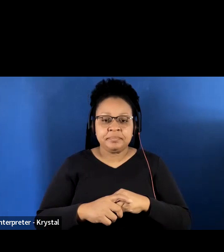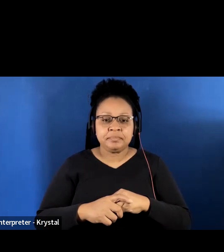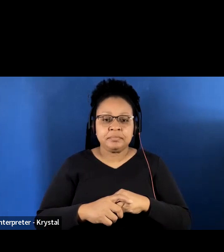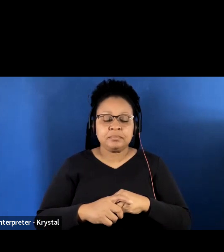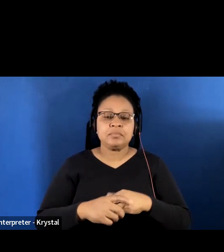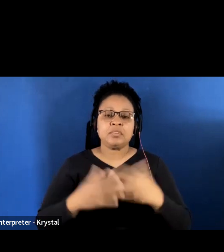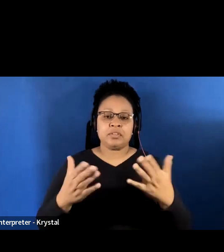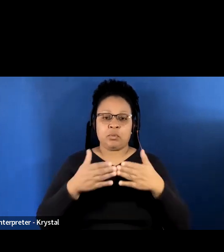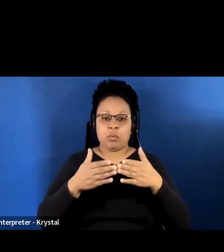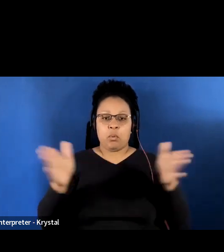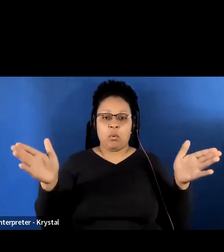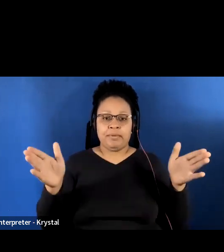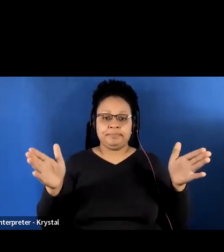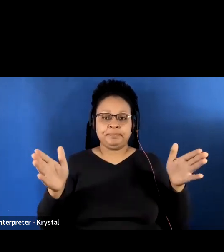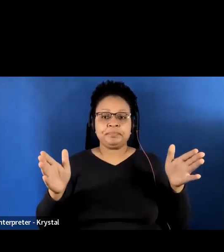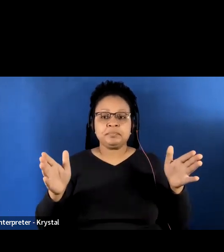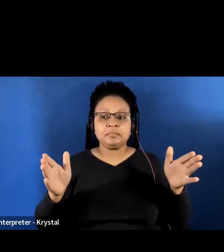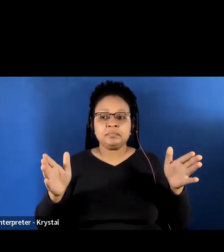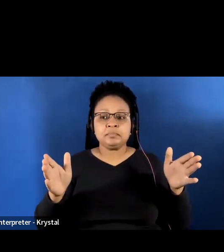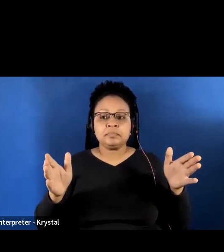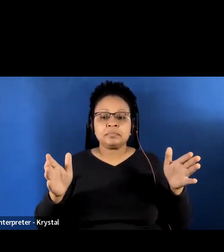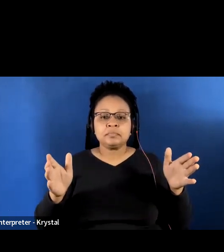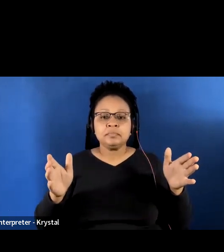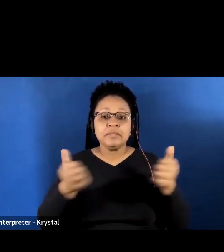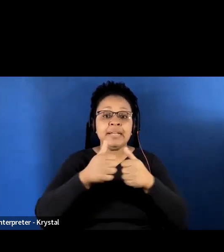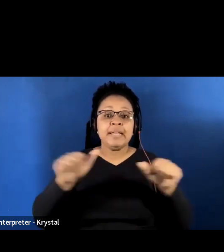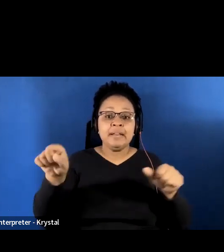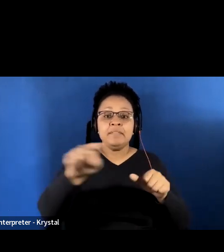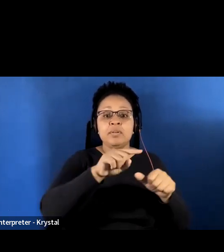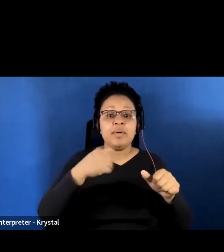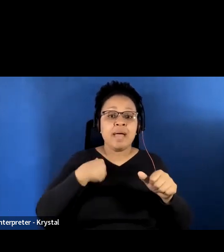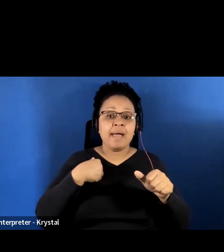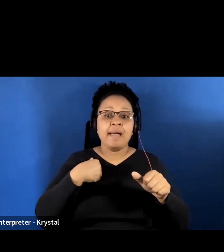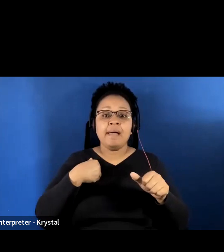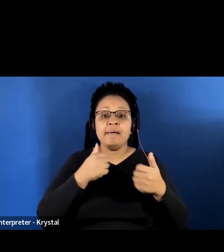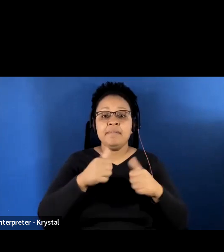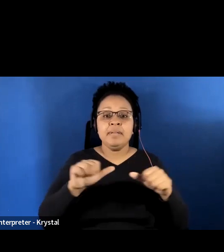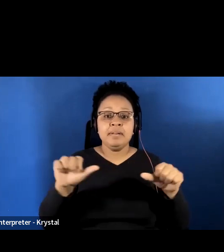So let's open it up here. Does anyone have any